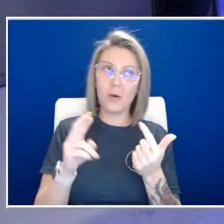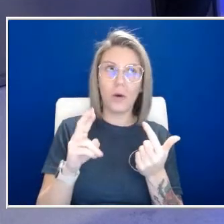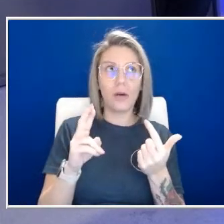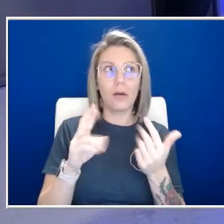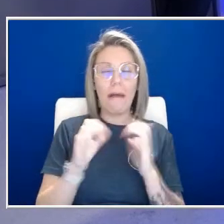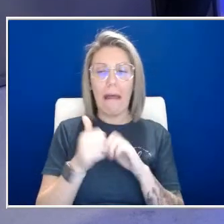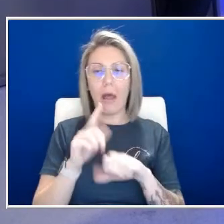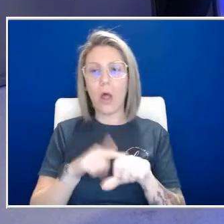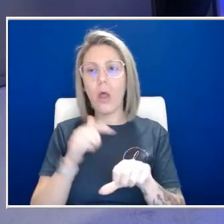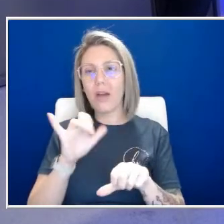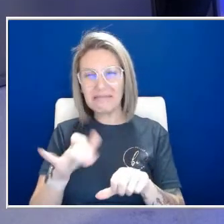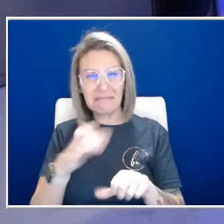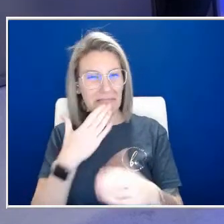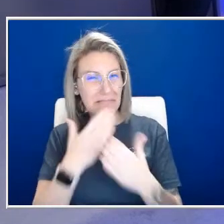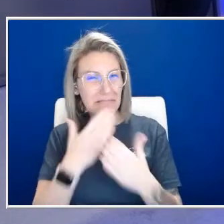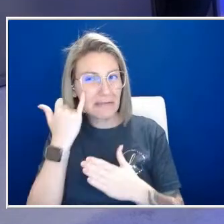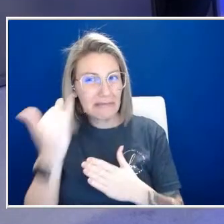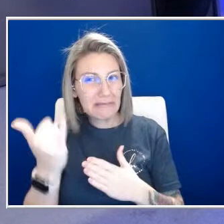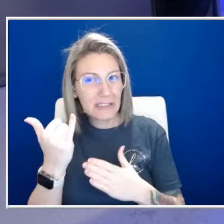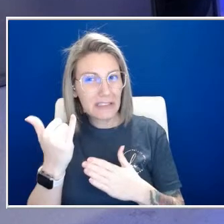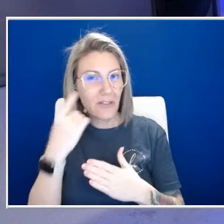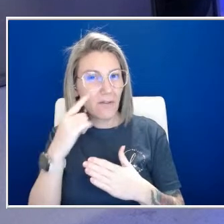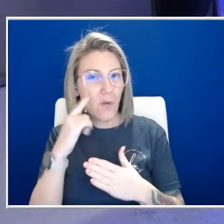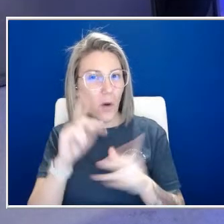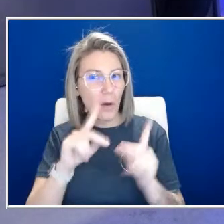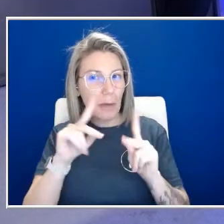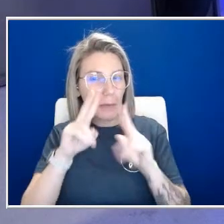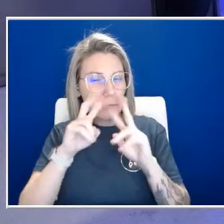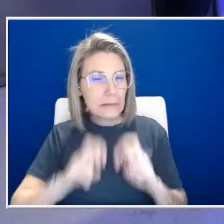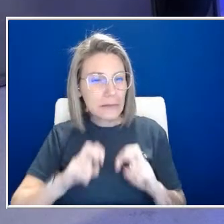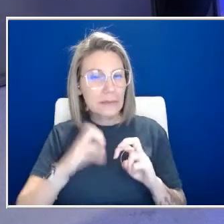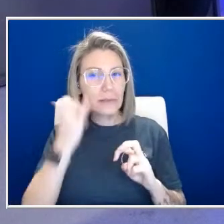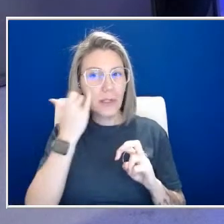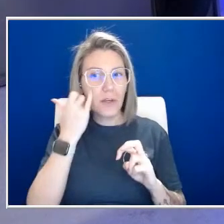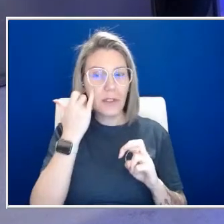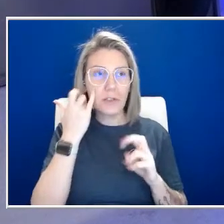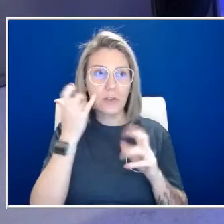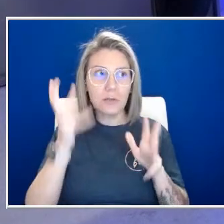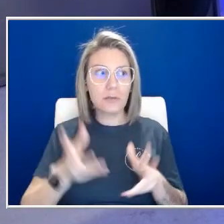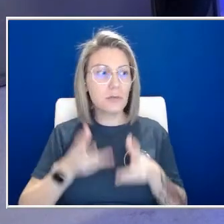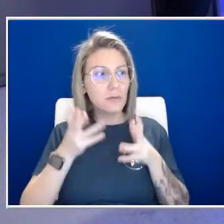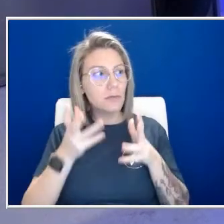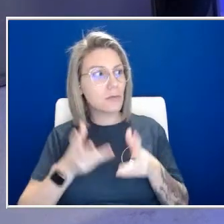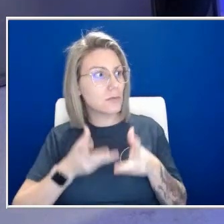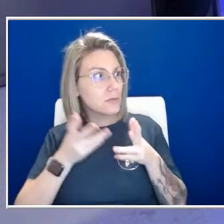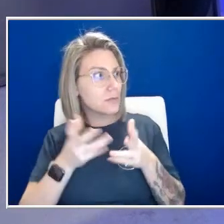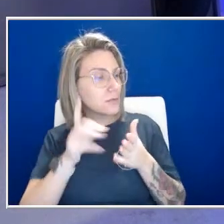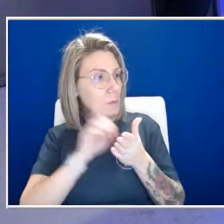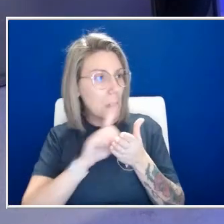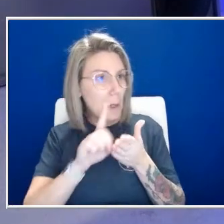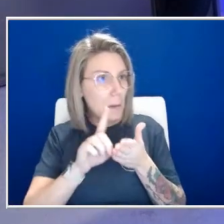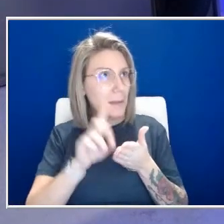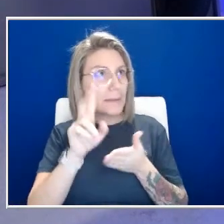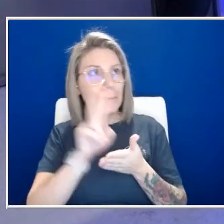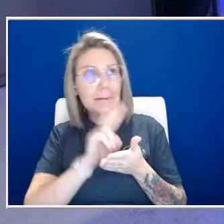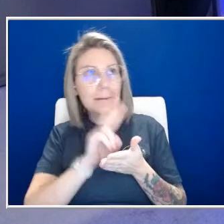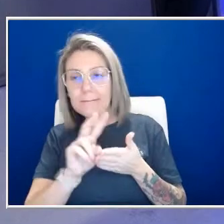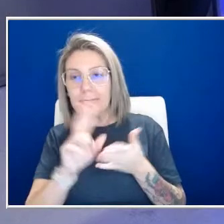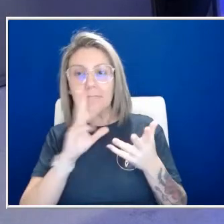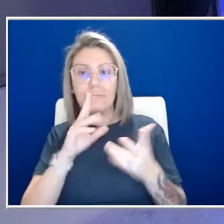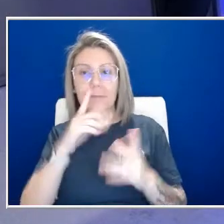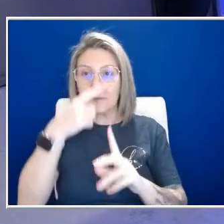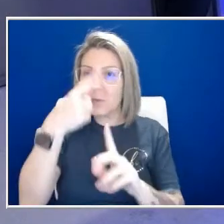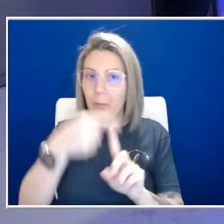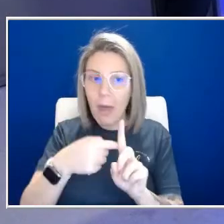it looked at? What should people do if it's just been around, what, a week, 2 weeks, a month? How do they know to come find